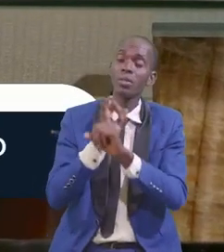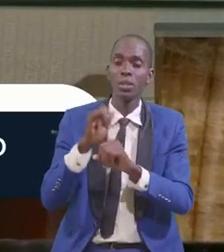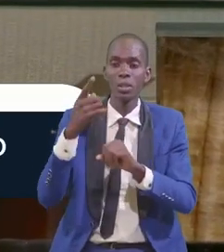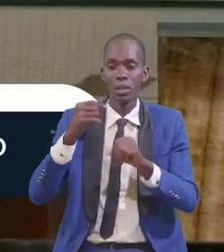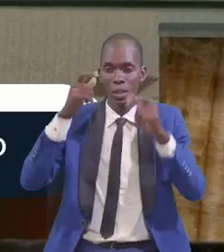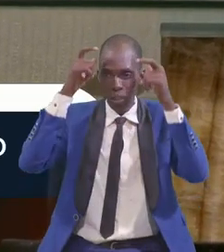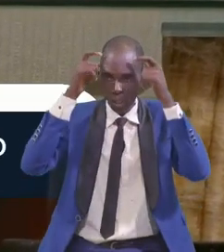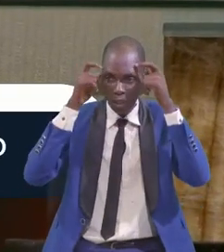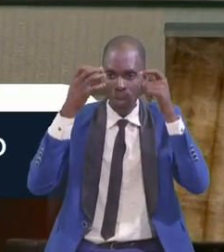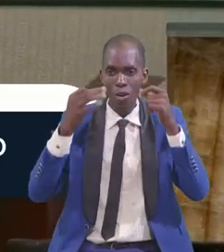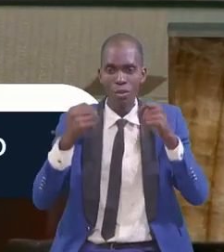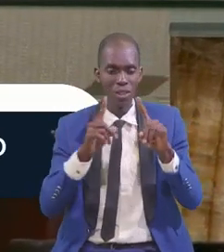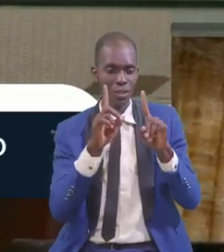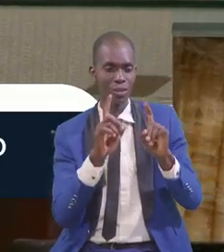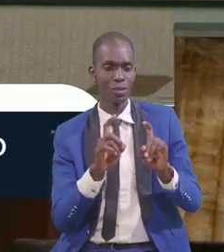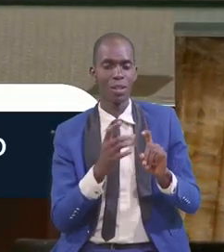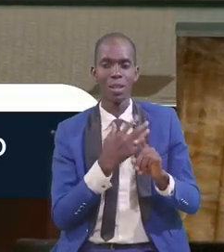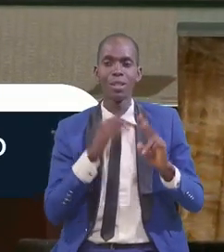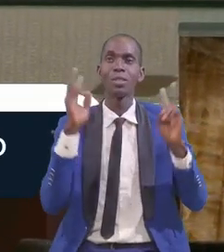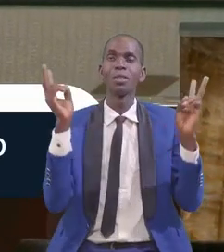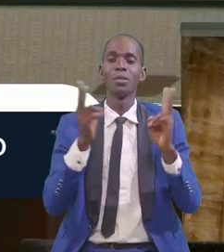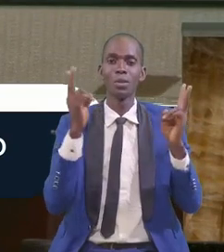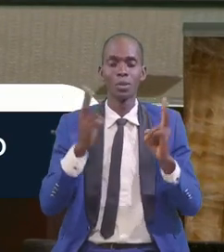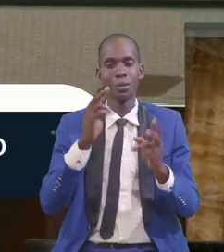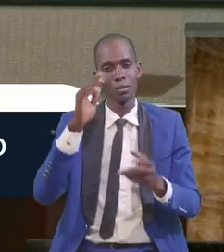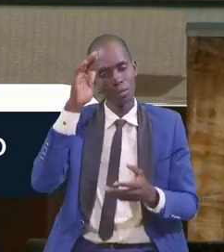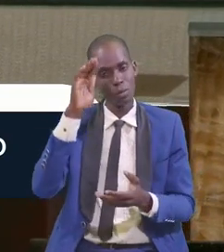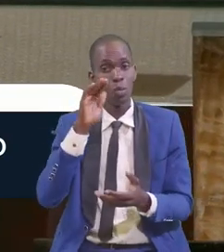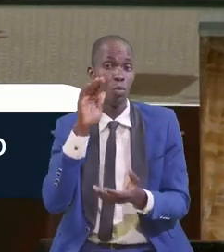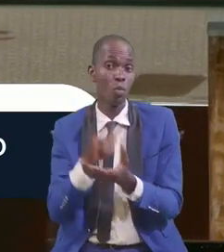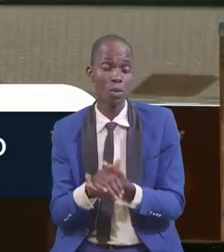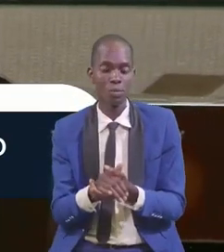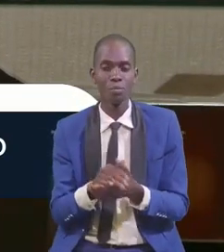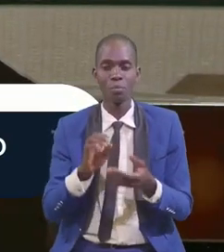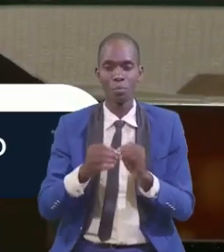tried, triumphant bride. Number one,